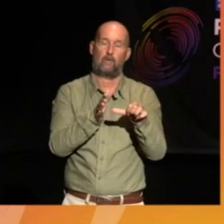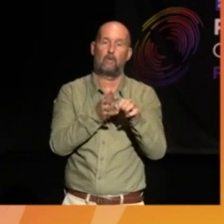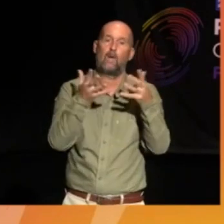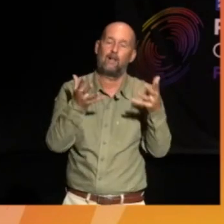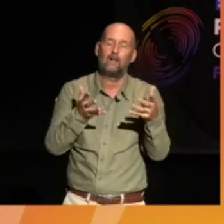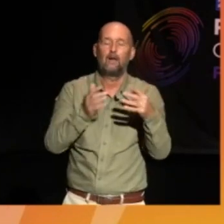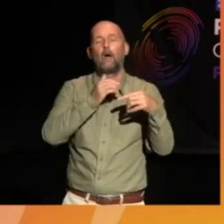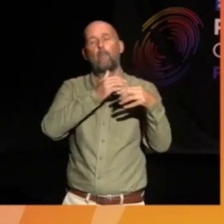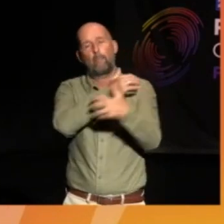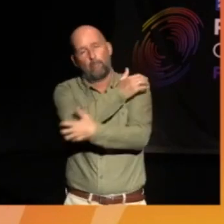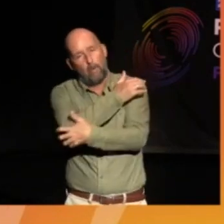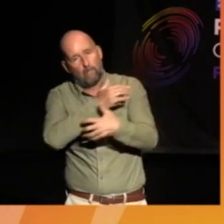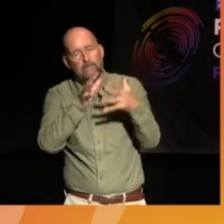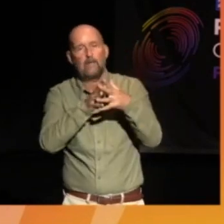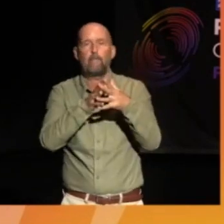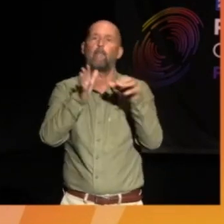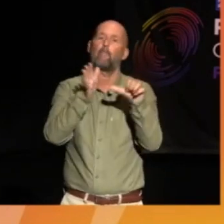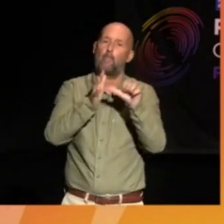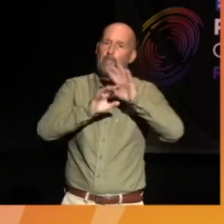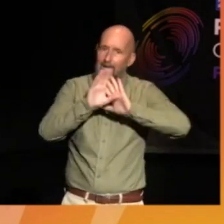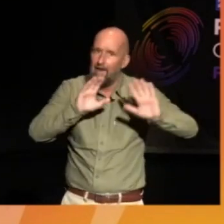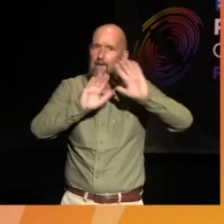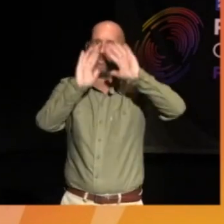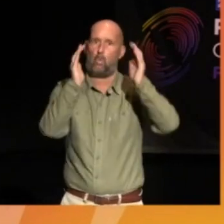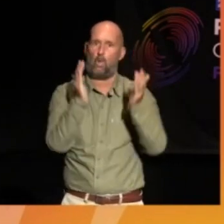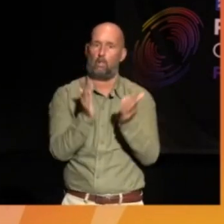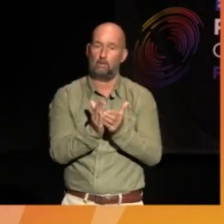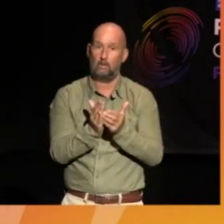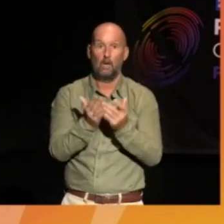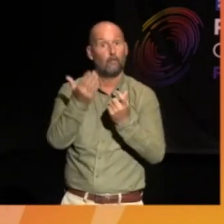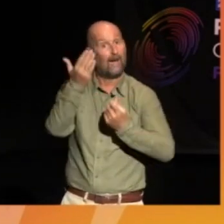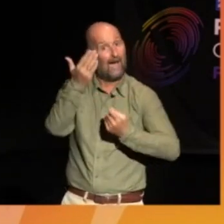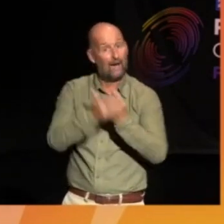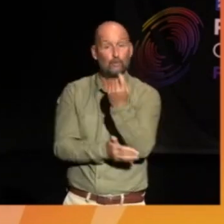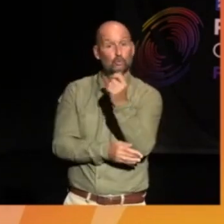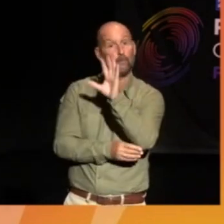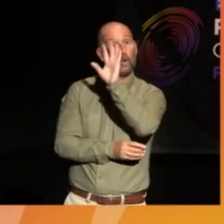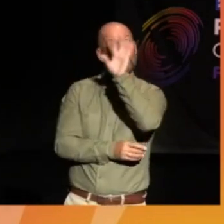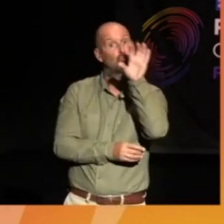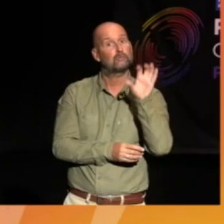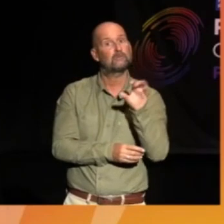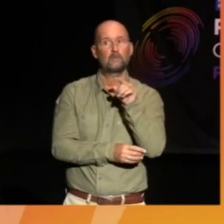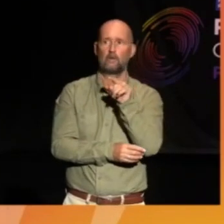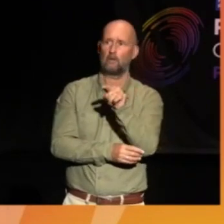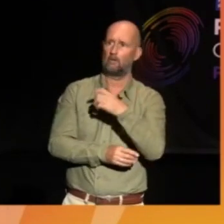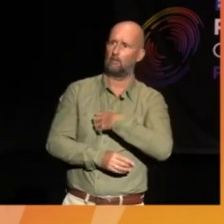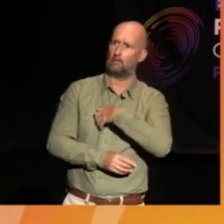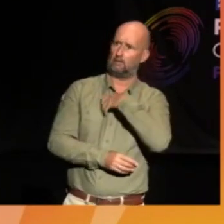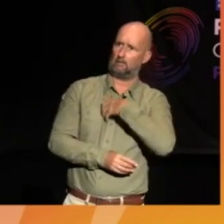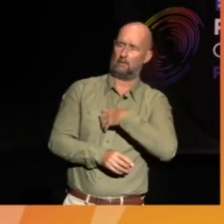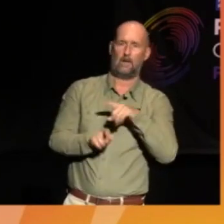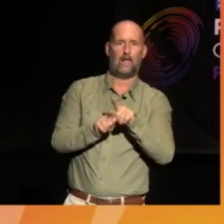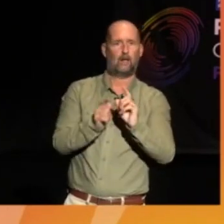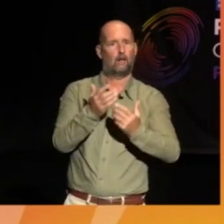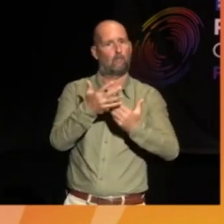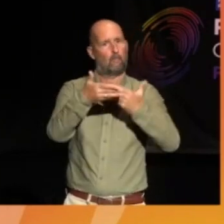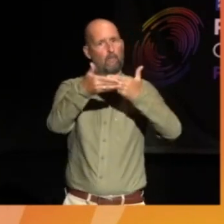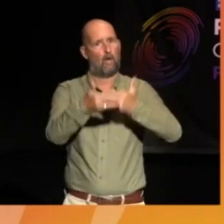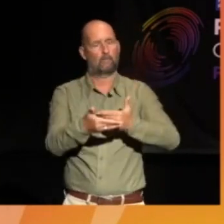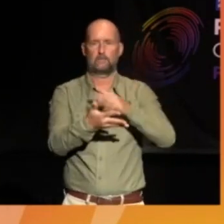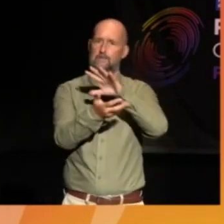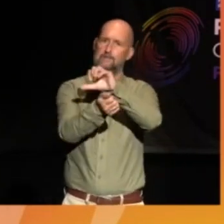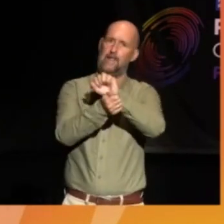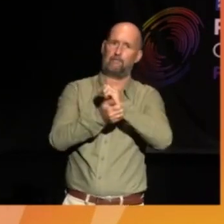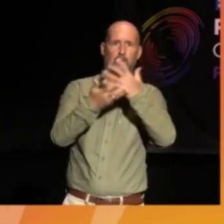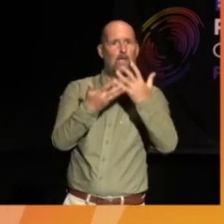problem everywhere, but is it also happening in countries in the way that modern day slavery is happening all around us?